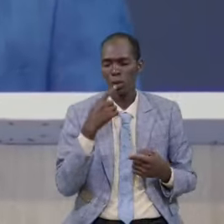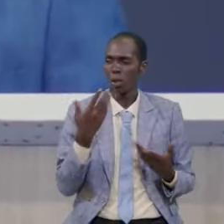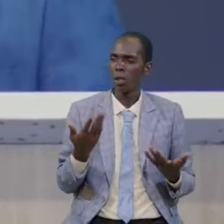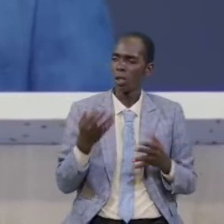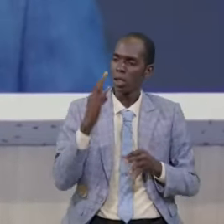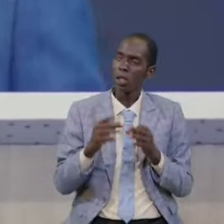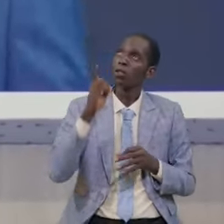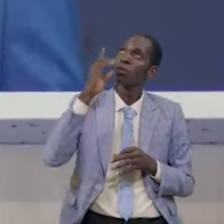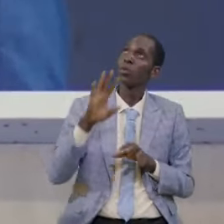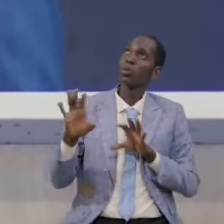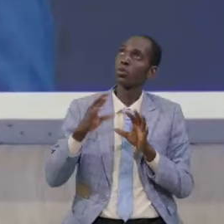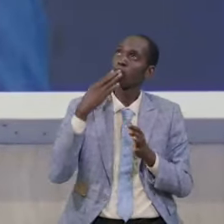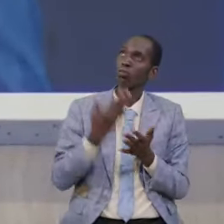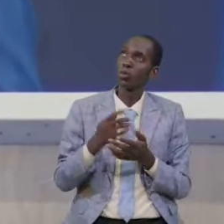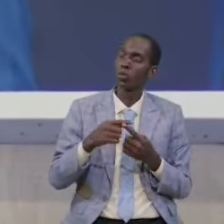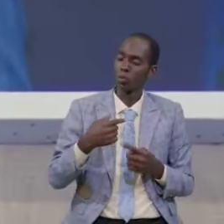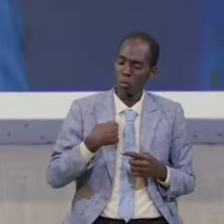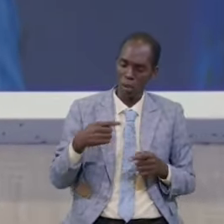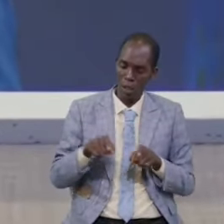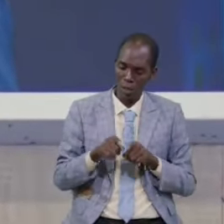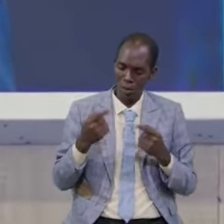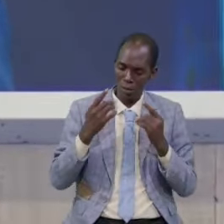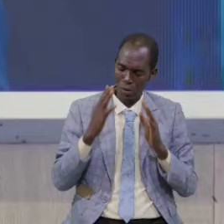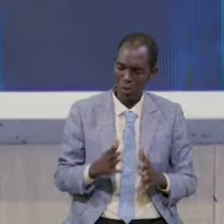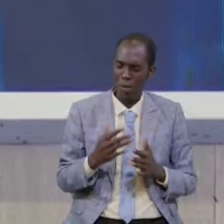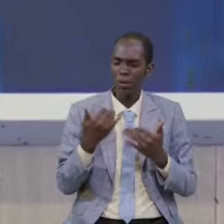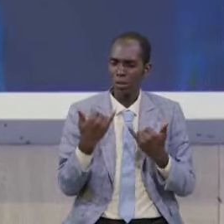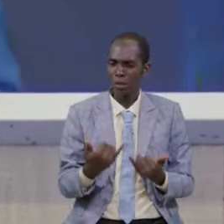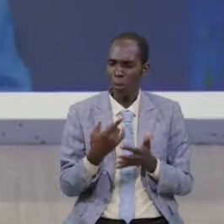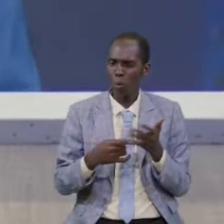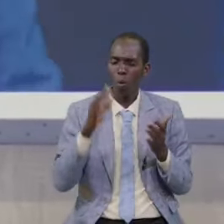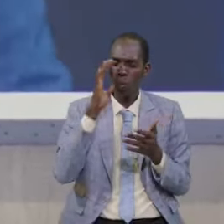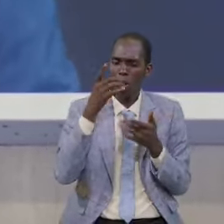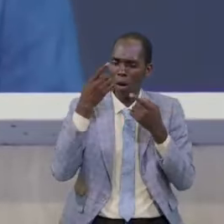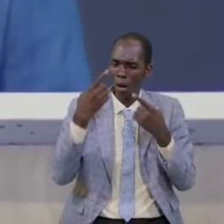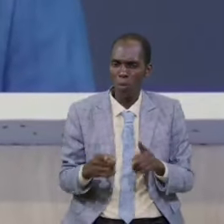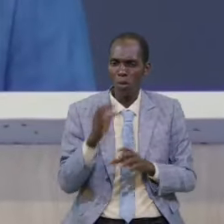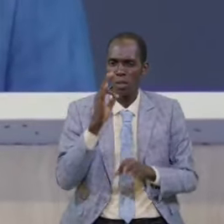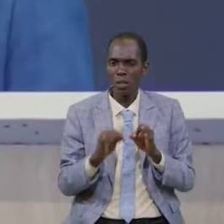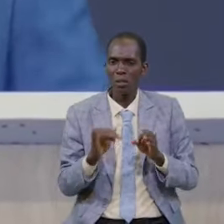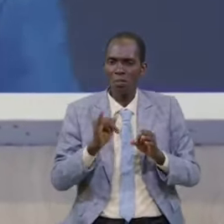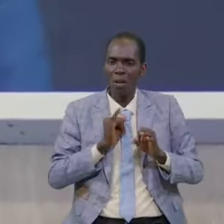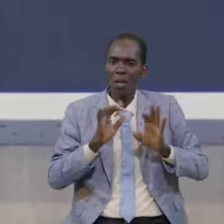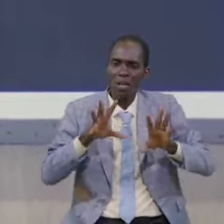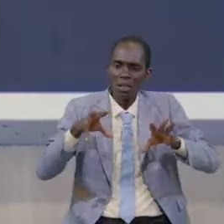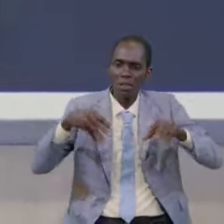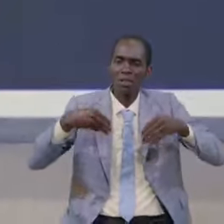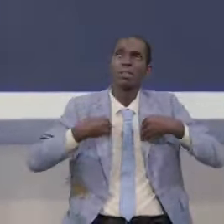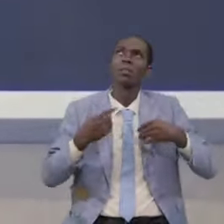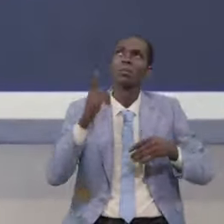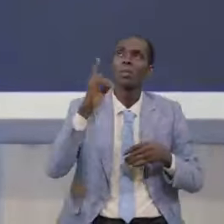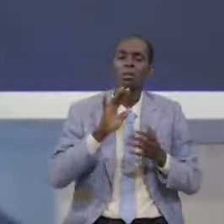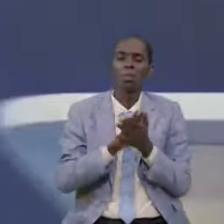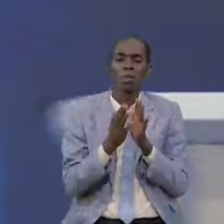sinner, what shall happen if I become a son, a daughter of God? If when I was